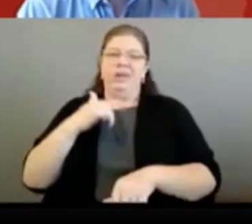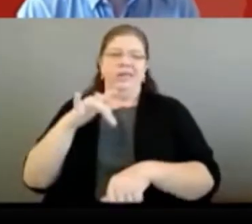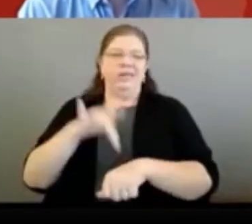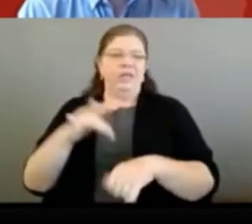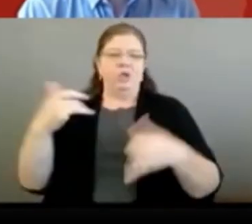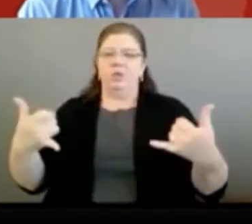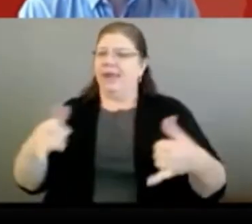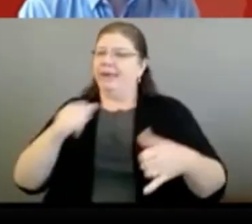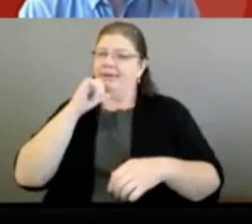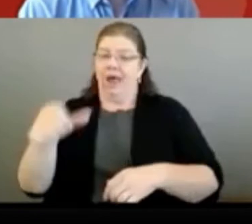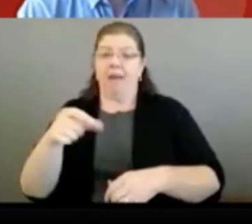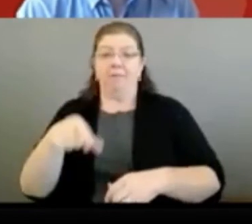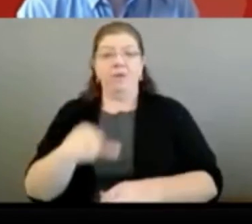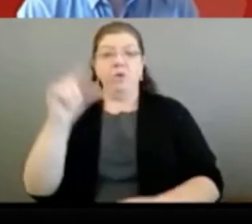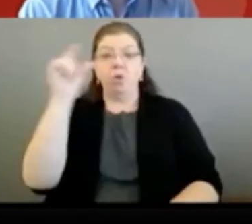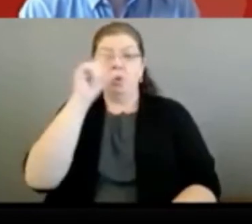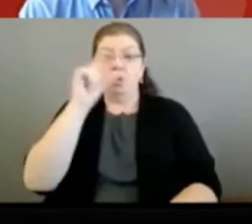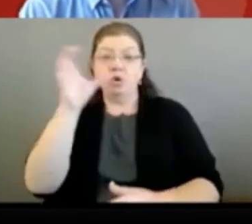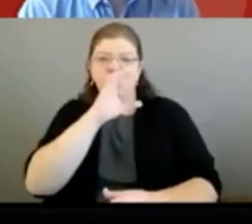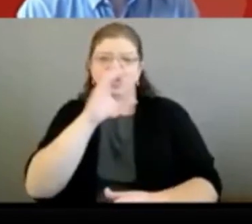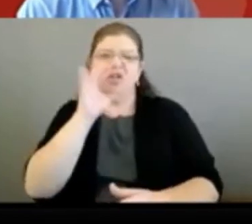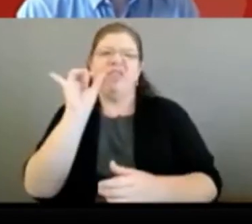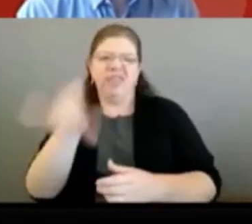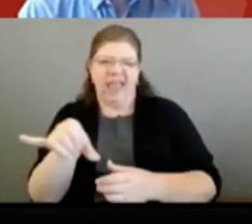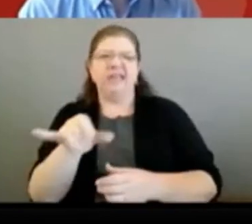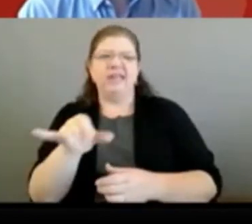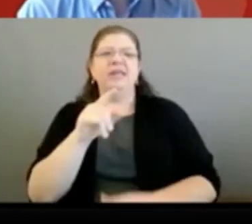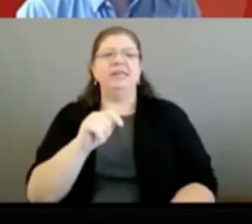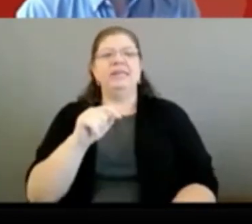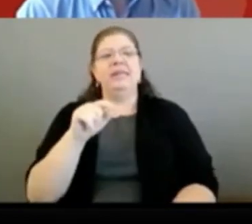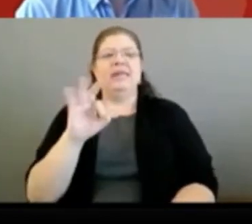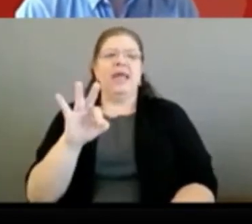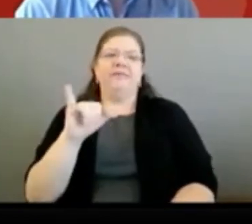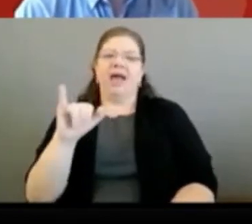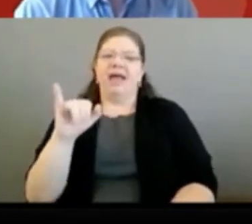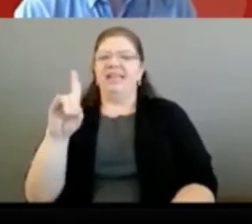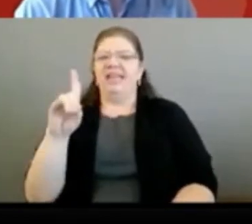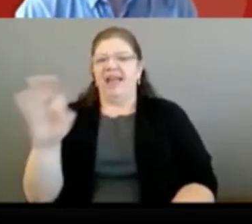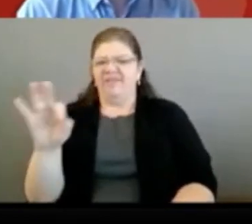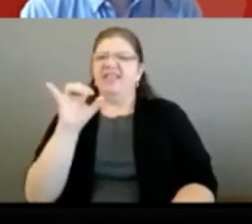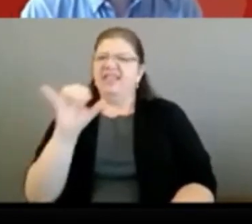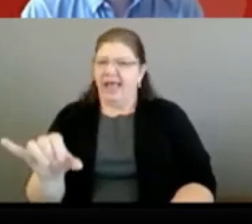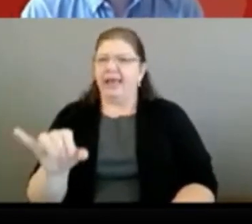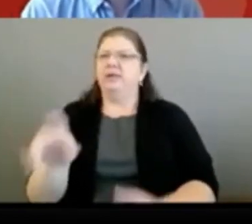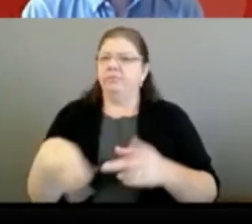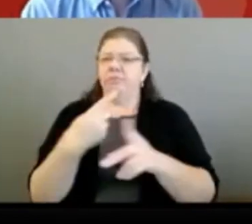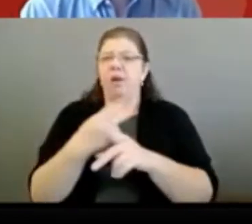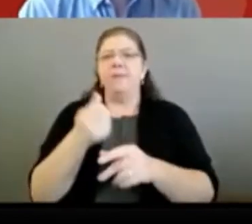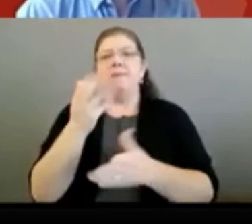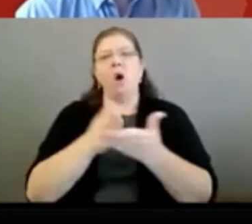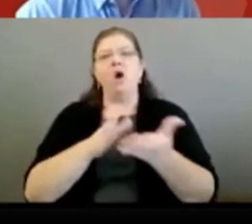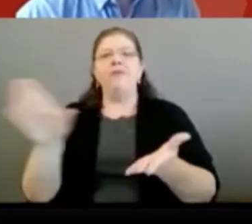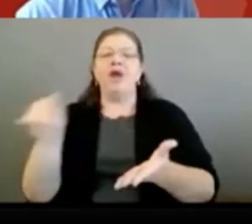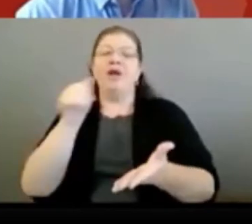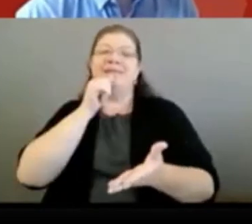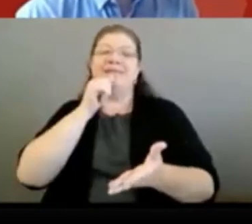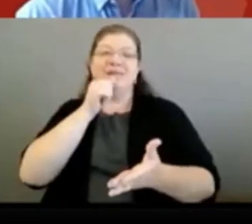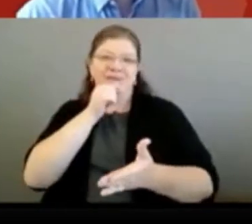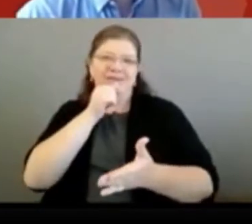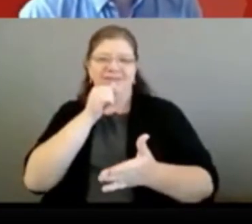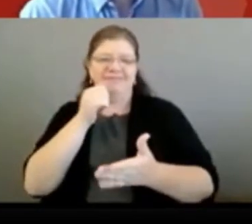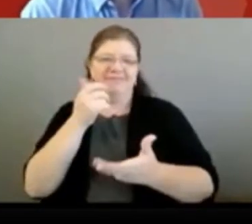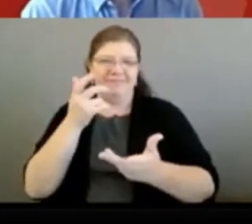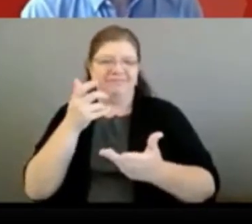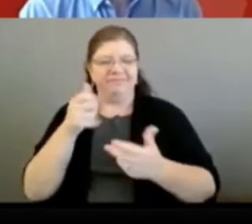Google search, you've experienced a little bit of TF-IDF, because supposedly that is part of their secret sauce for Google search